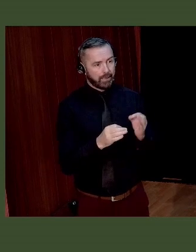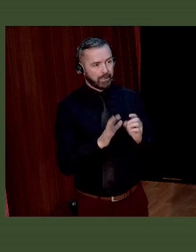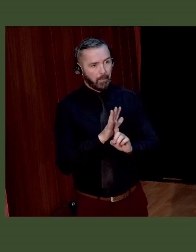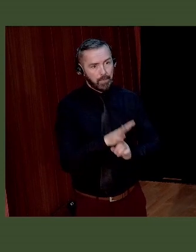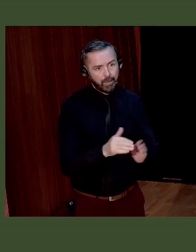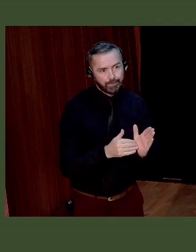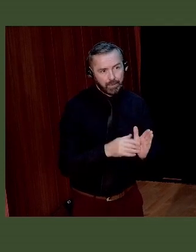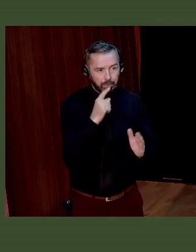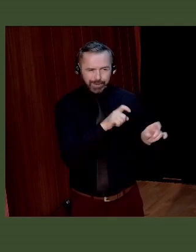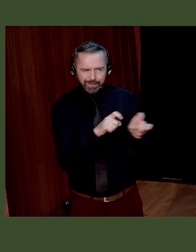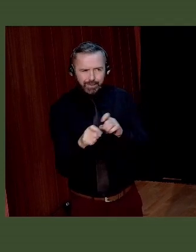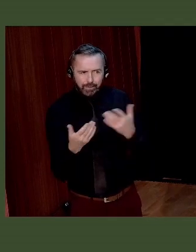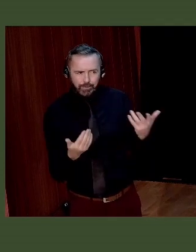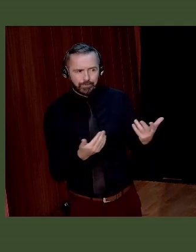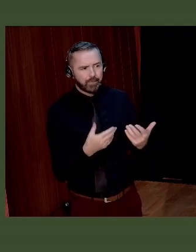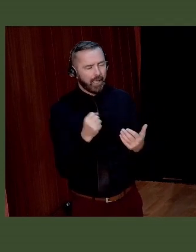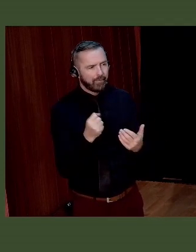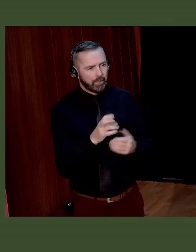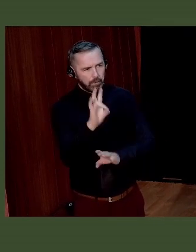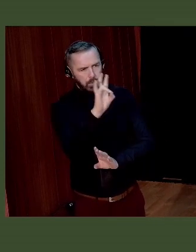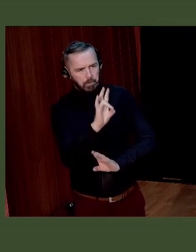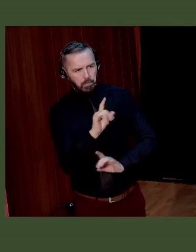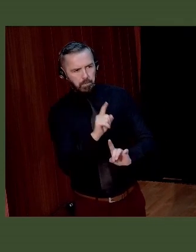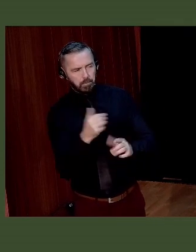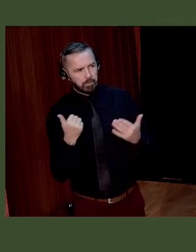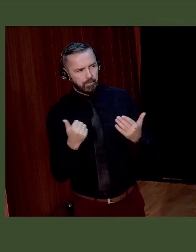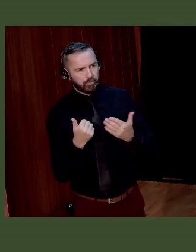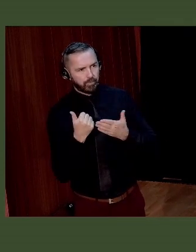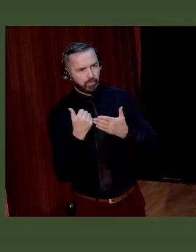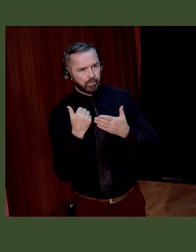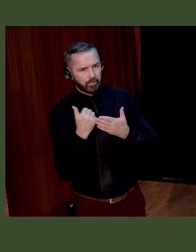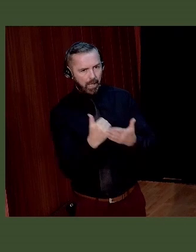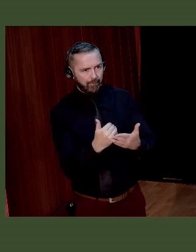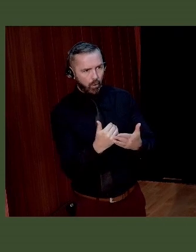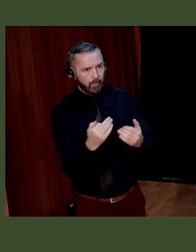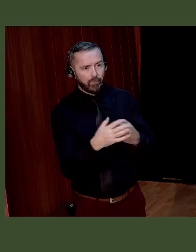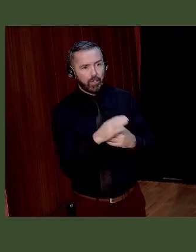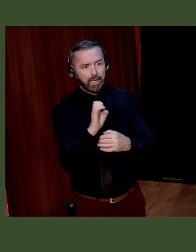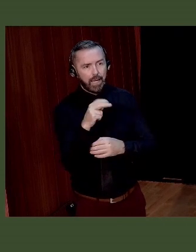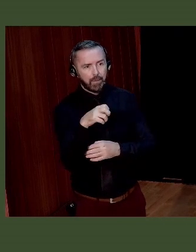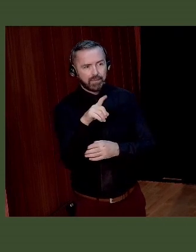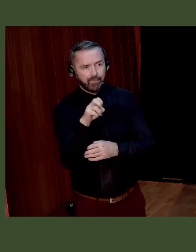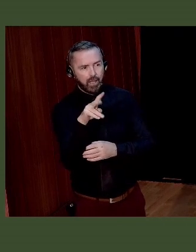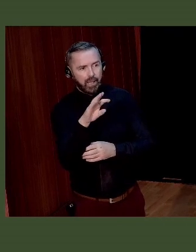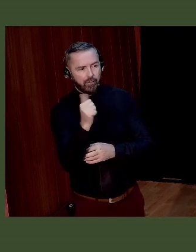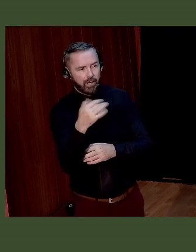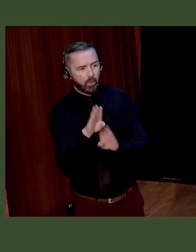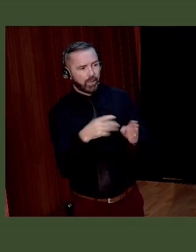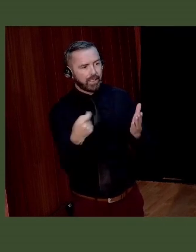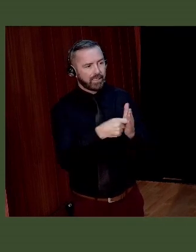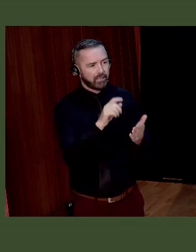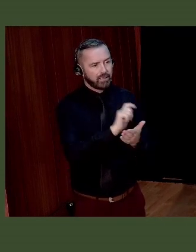nevertheless, it gave an unquestioning platform for Eamon de Valera in the edition